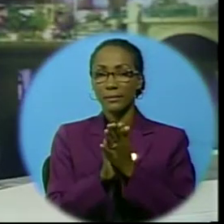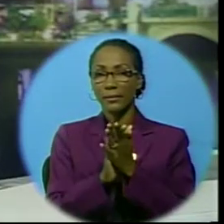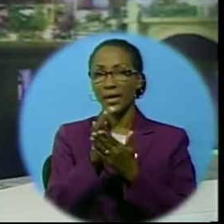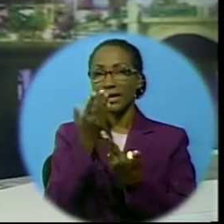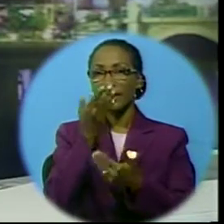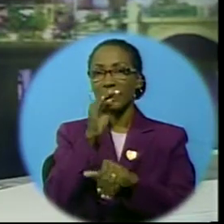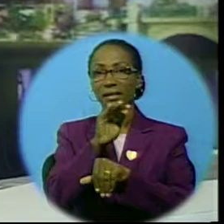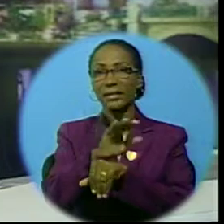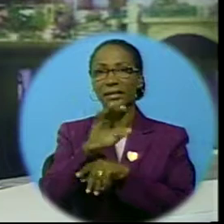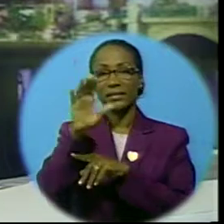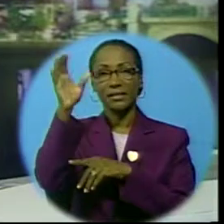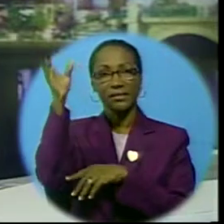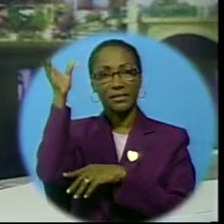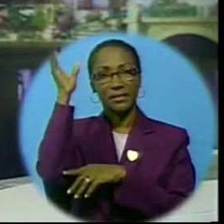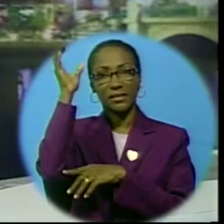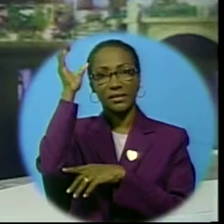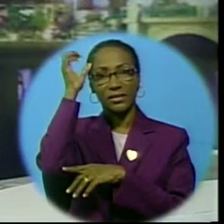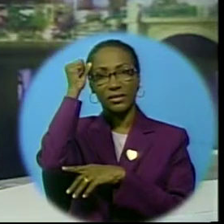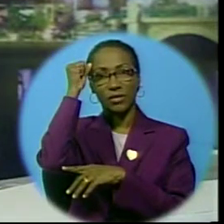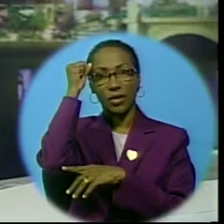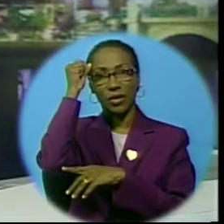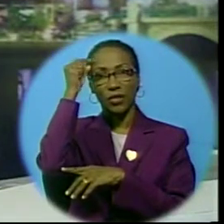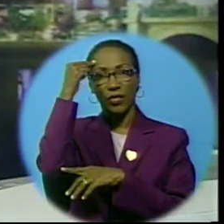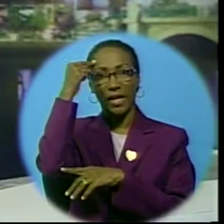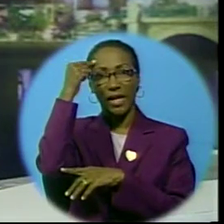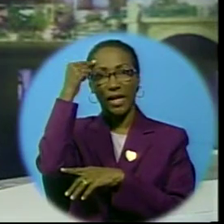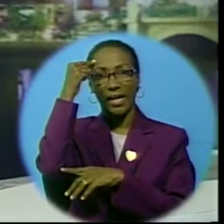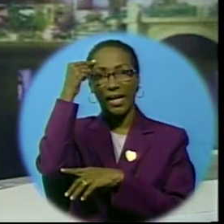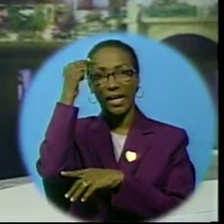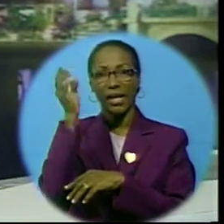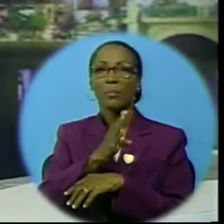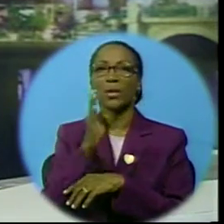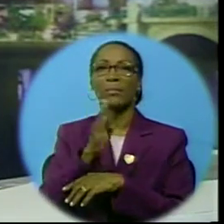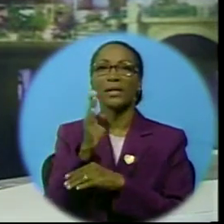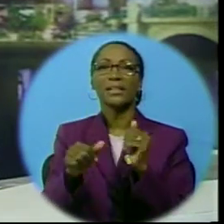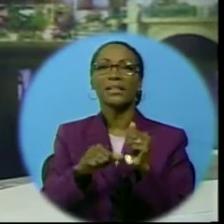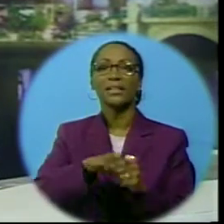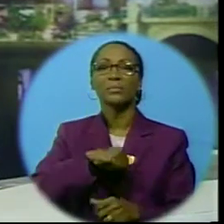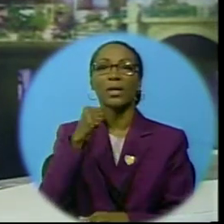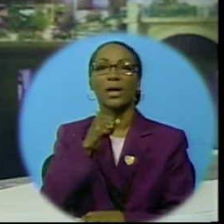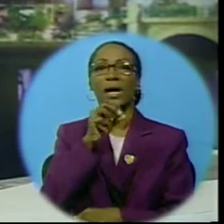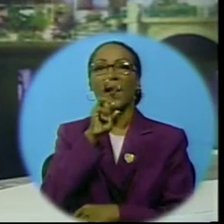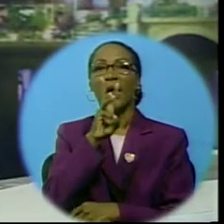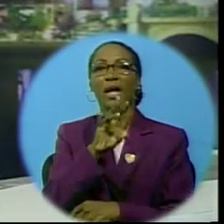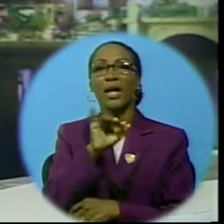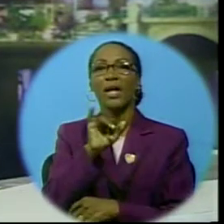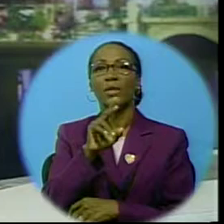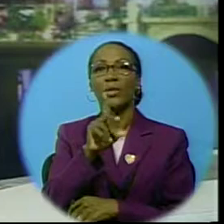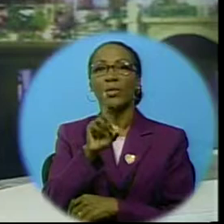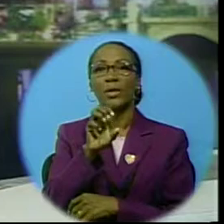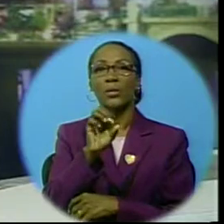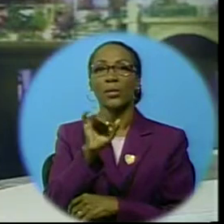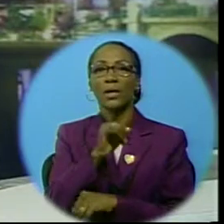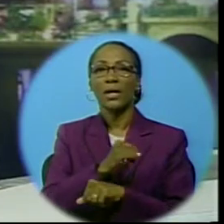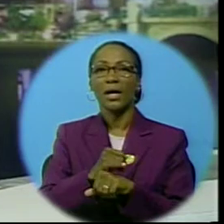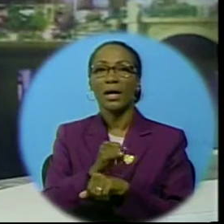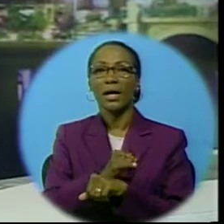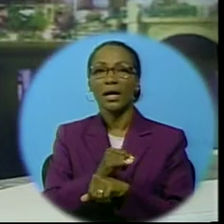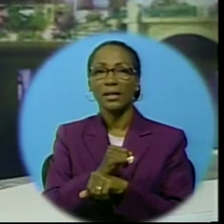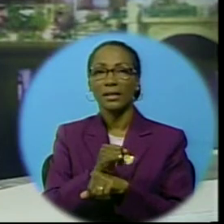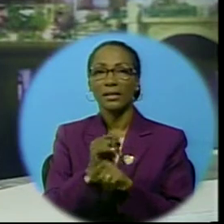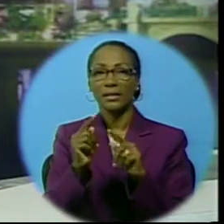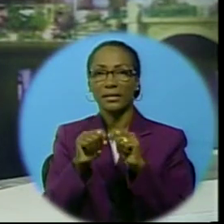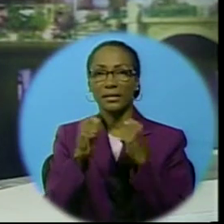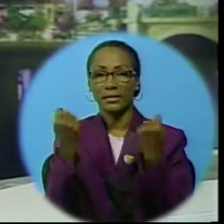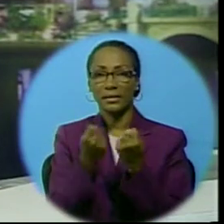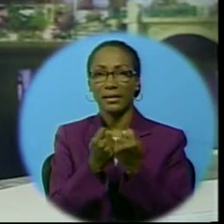Good evening, I'm Sean Green with the CBC Sports Mar. Barbados Pride at the Windward Islands Volcanoes played to a draw on their fourth and